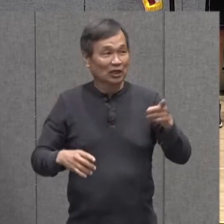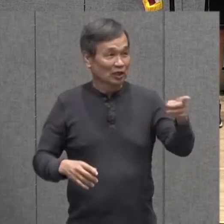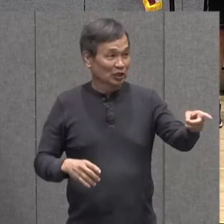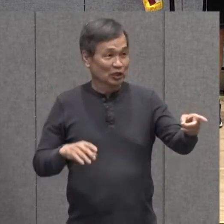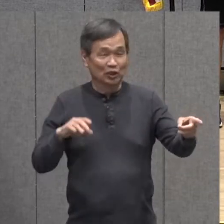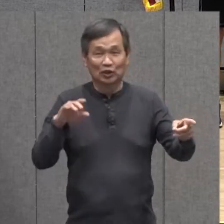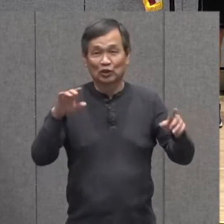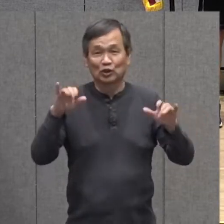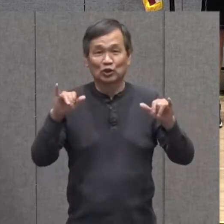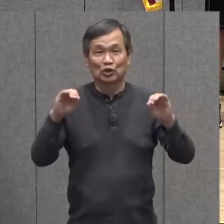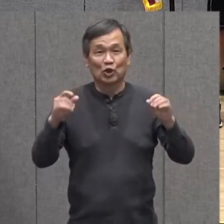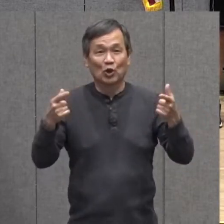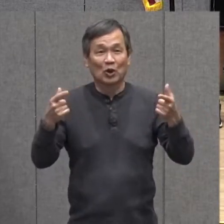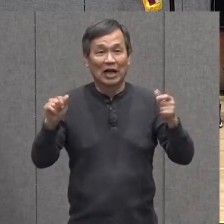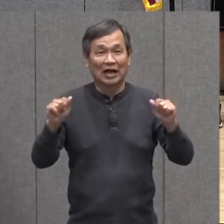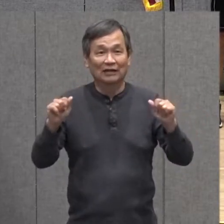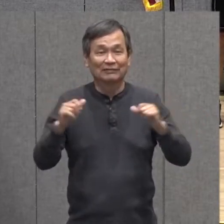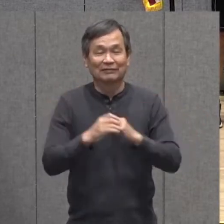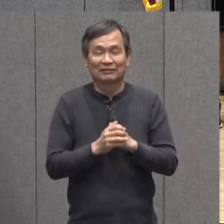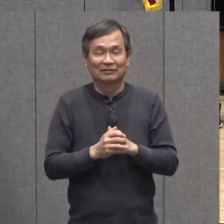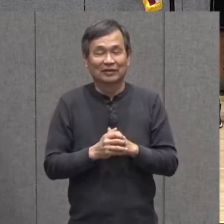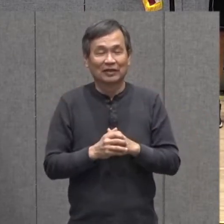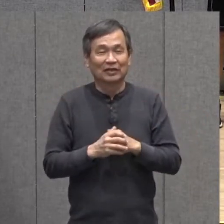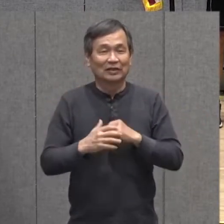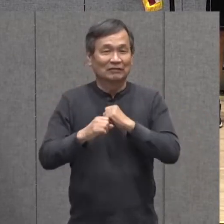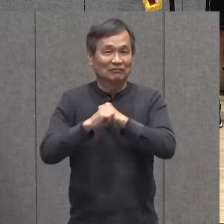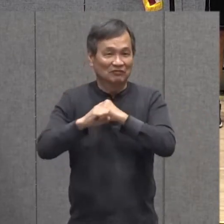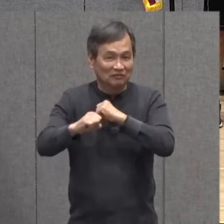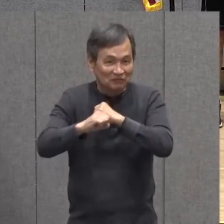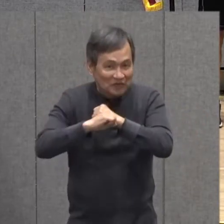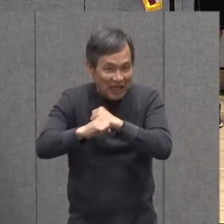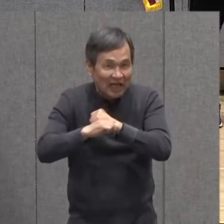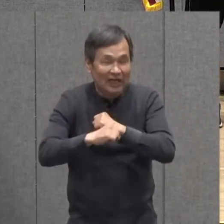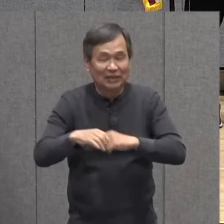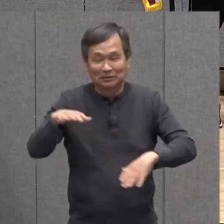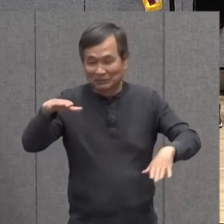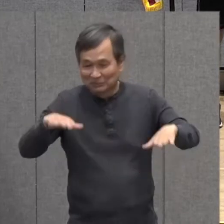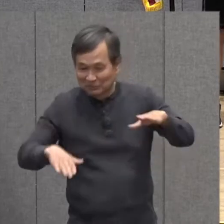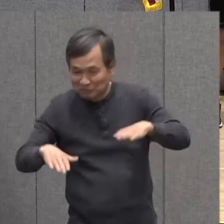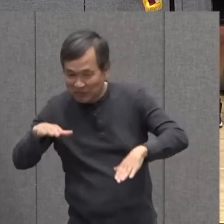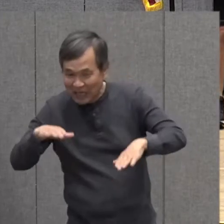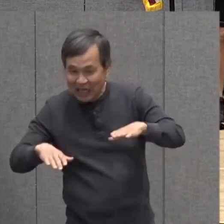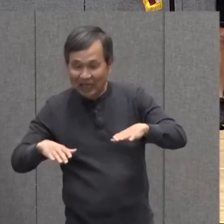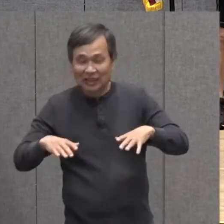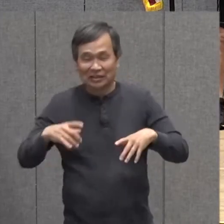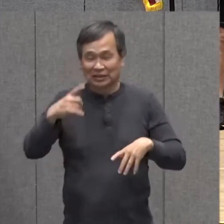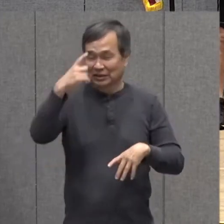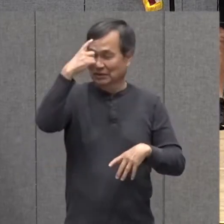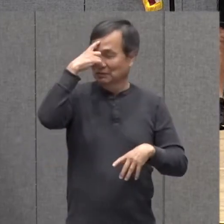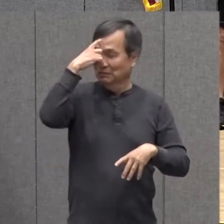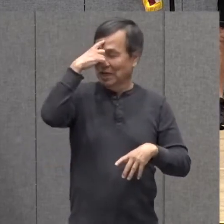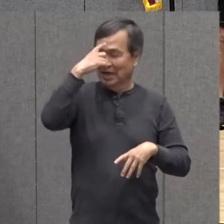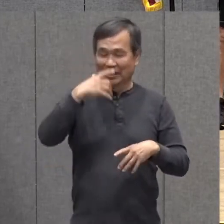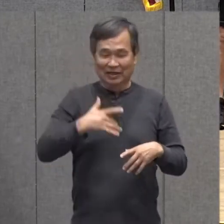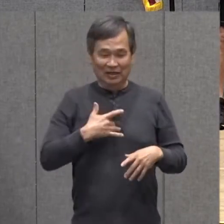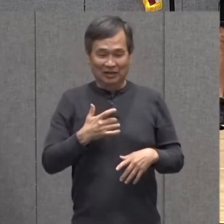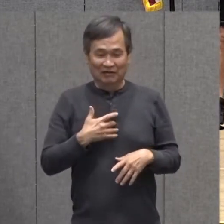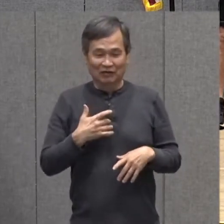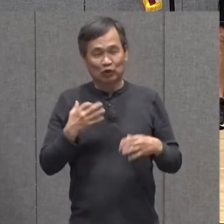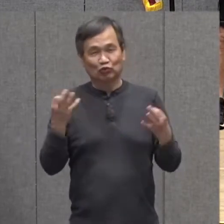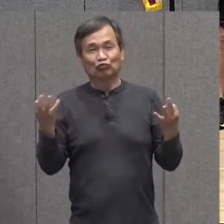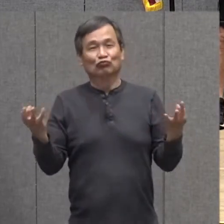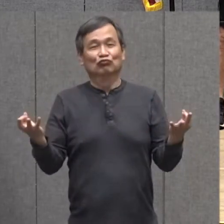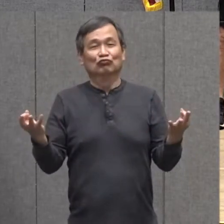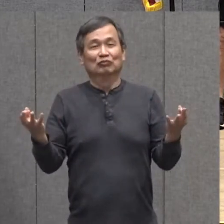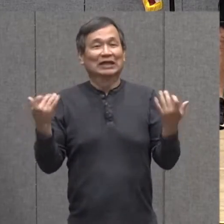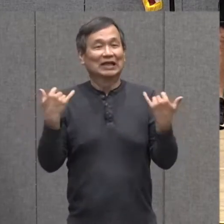some stretching to get our mind right during this time, because now your minds are